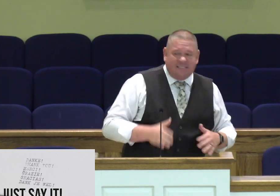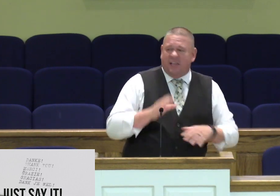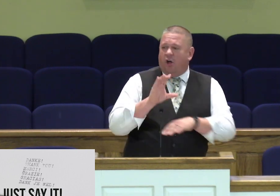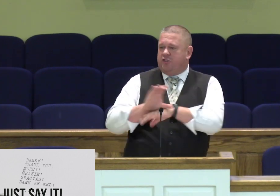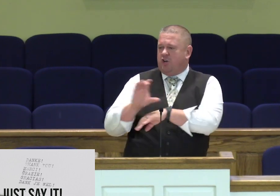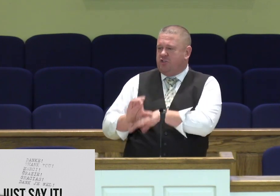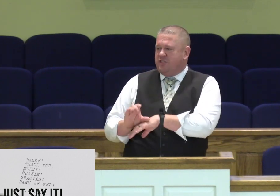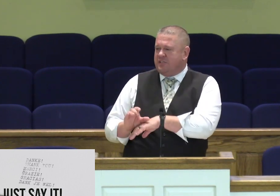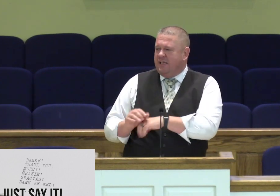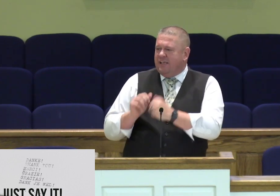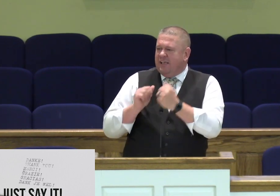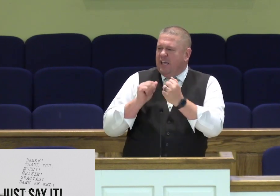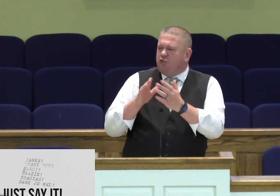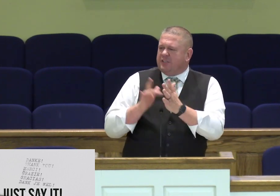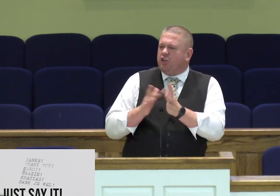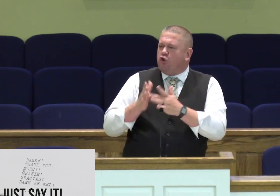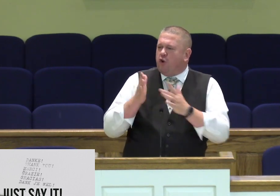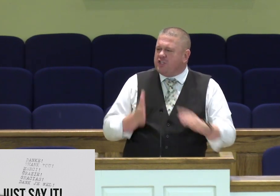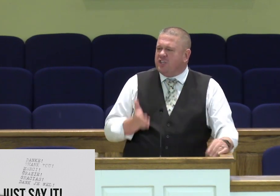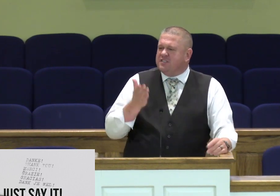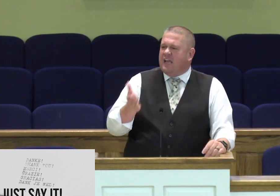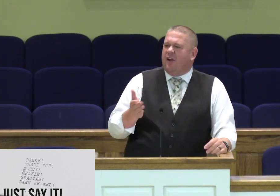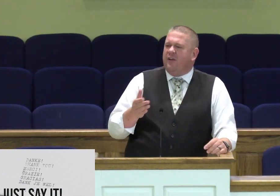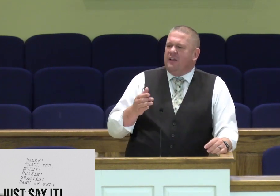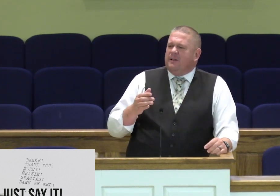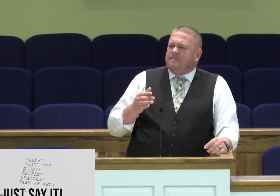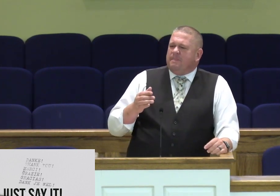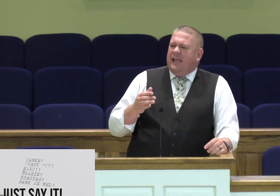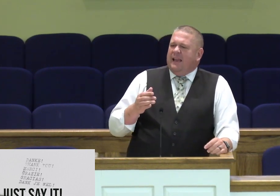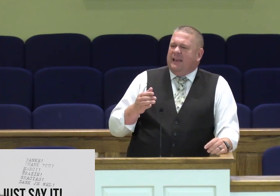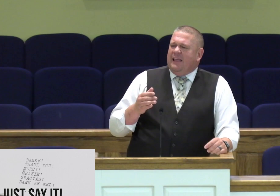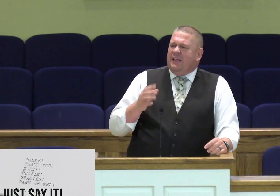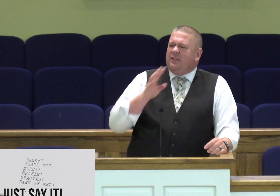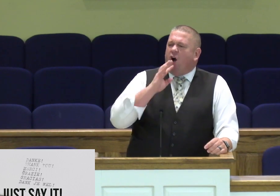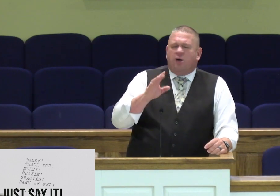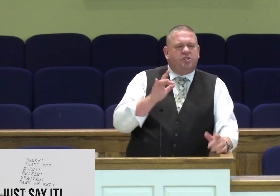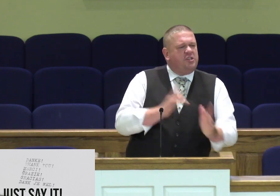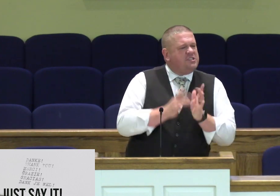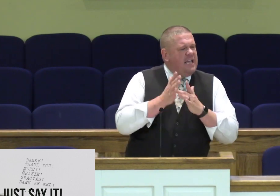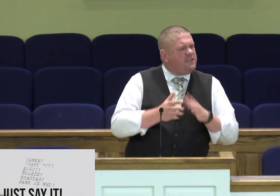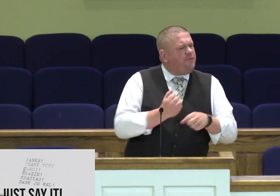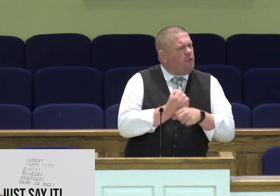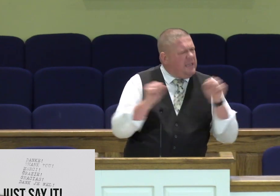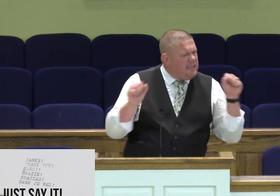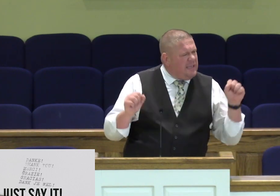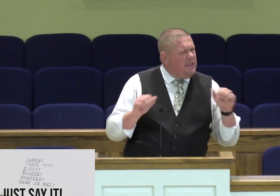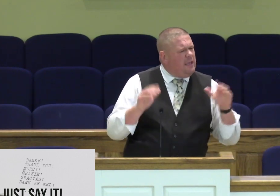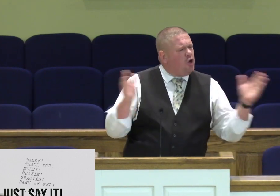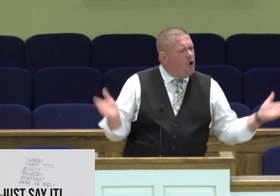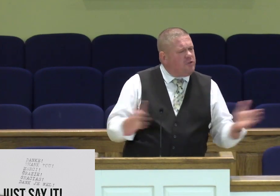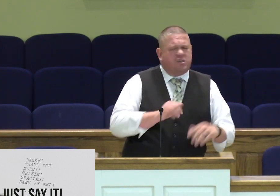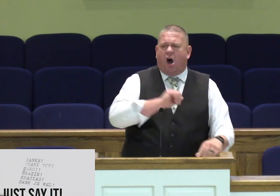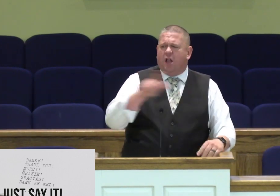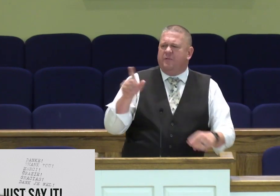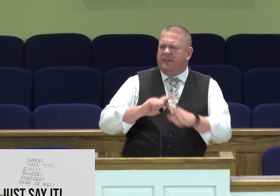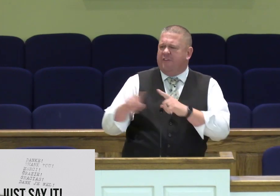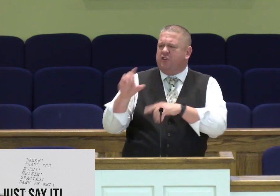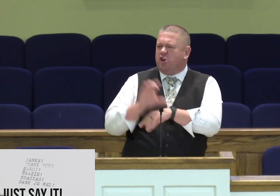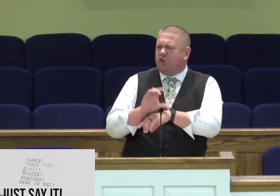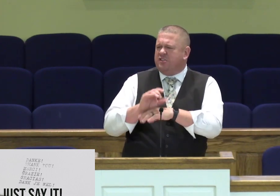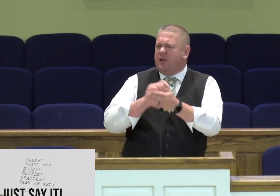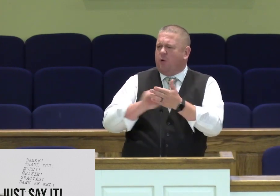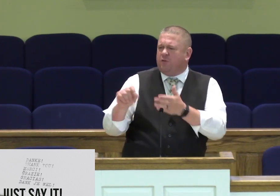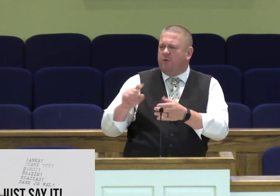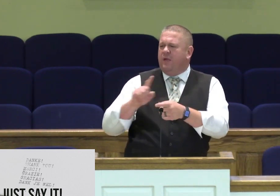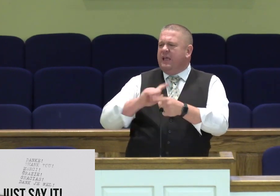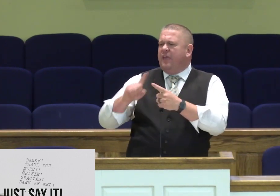saints in all the churches. He addressed the Christians there. And he talks to the saints freely. He encourages all of them in the different